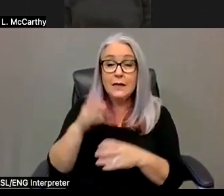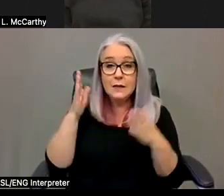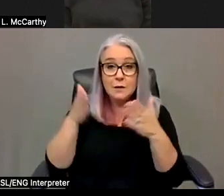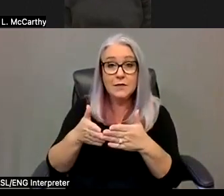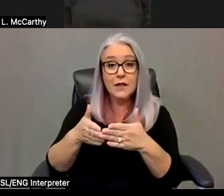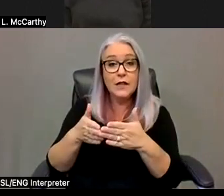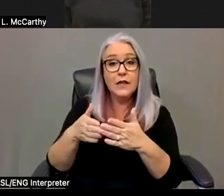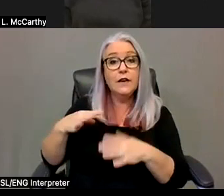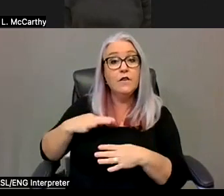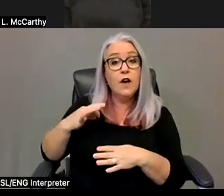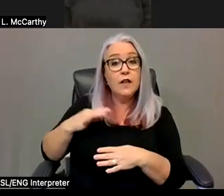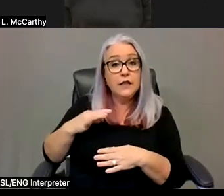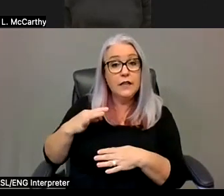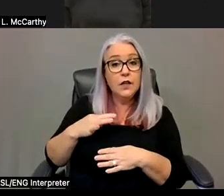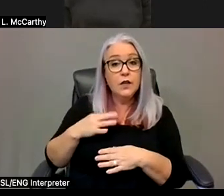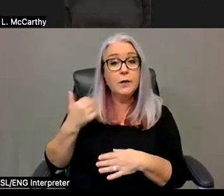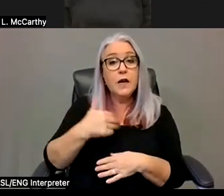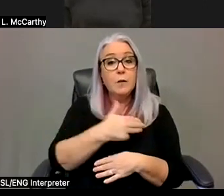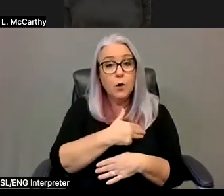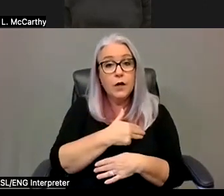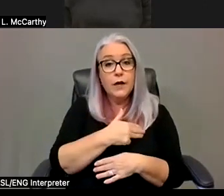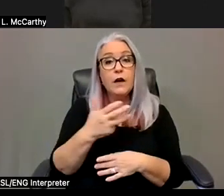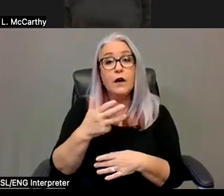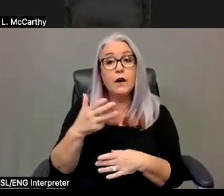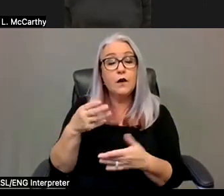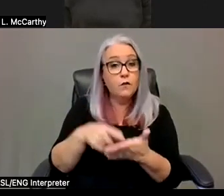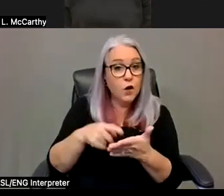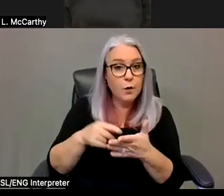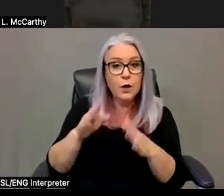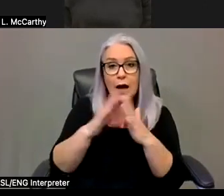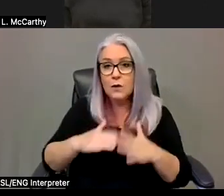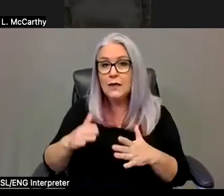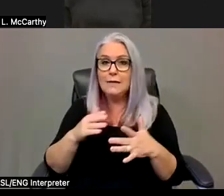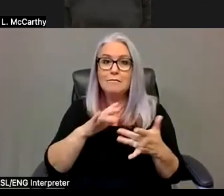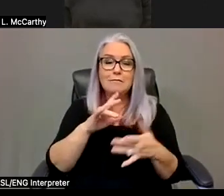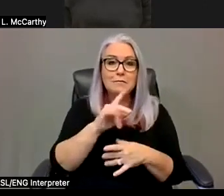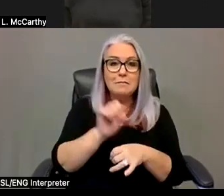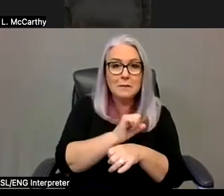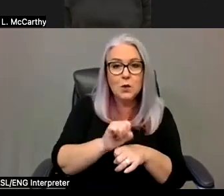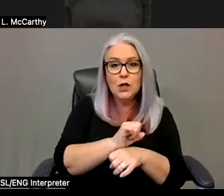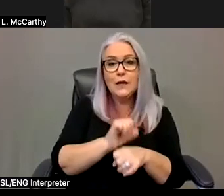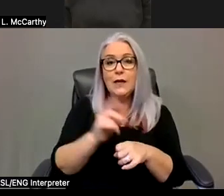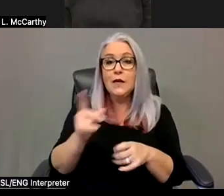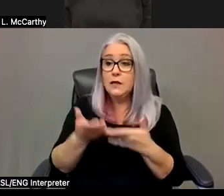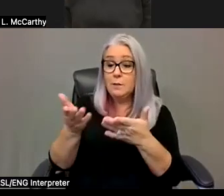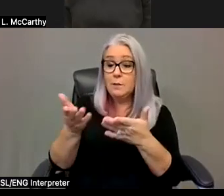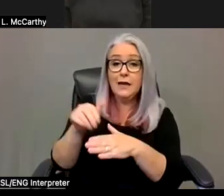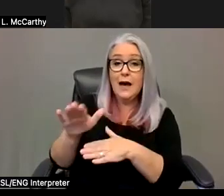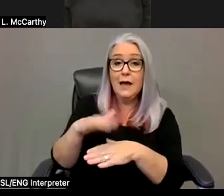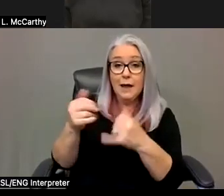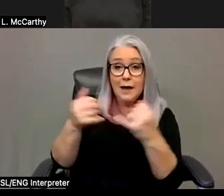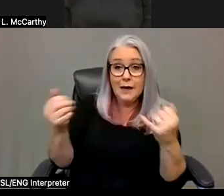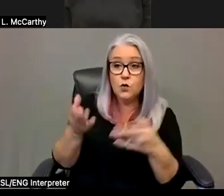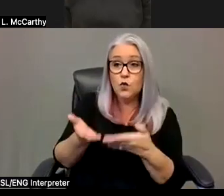to become a member of the Affordable Housing Task Force. I filled out the paperwork. It was all online, submitted what needed to be submitted to you, to the board, to the